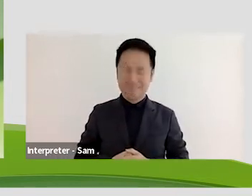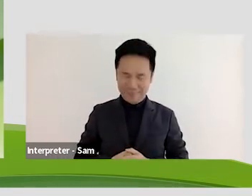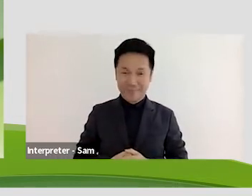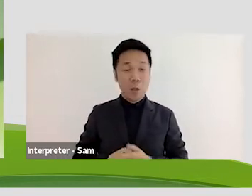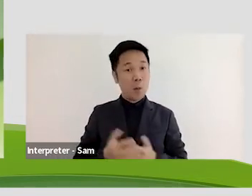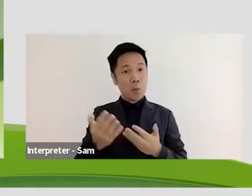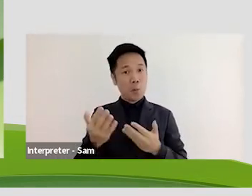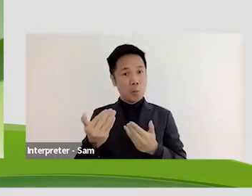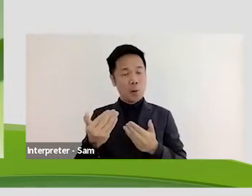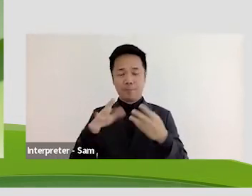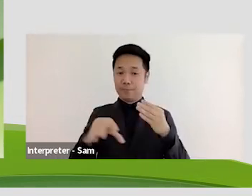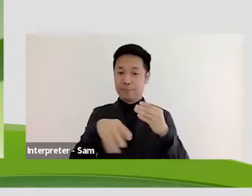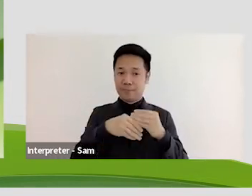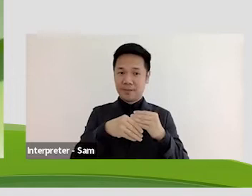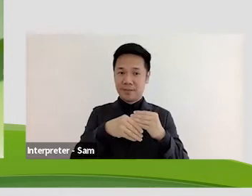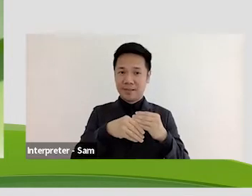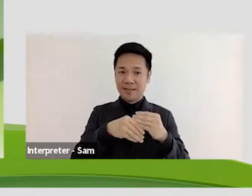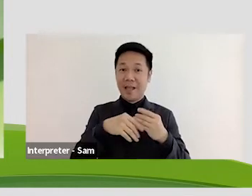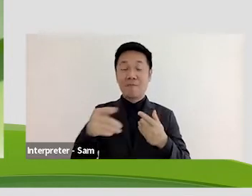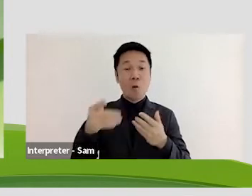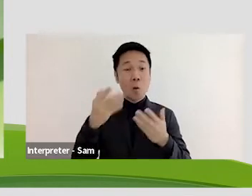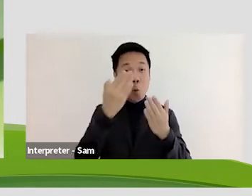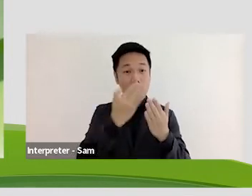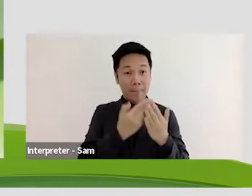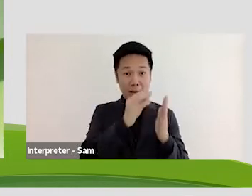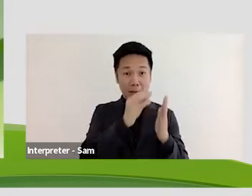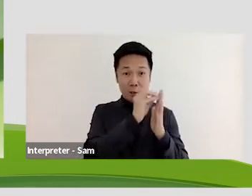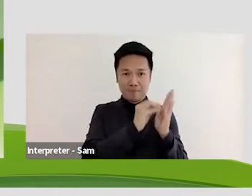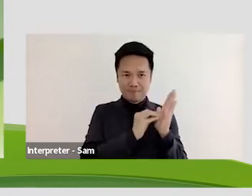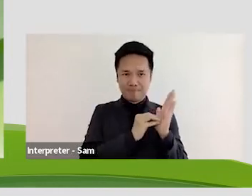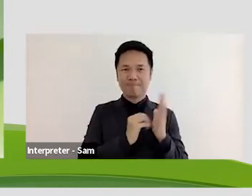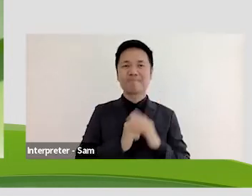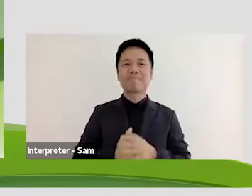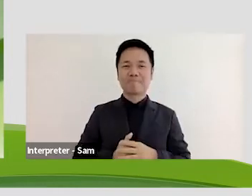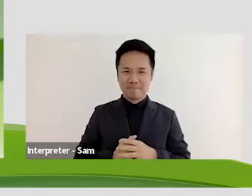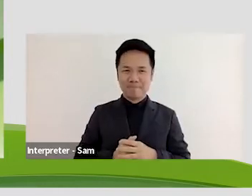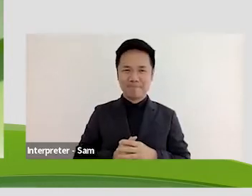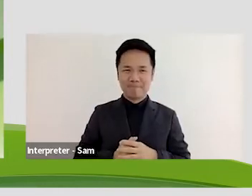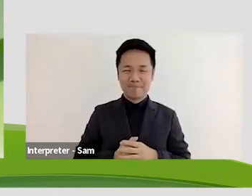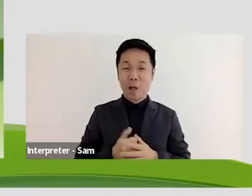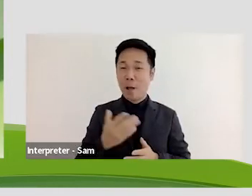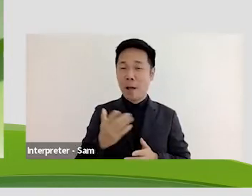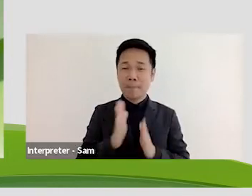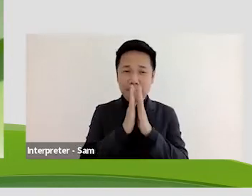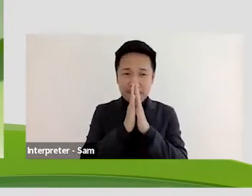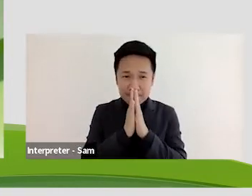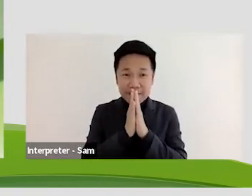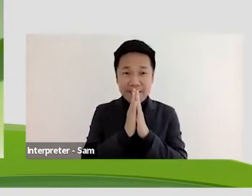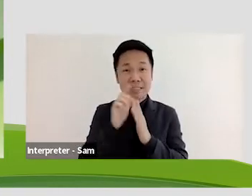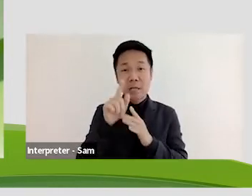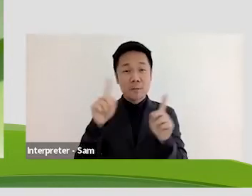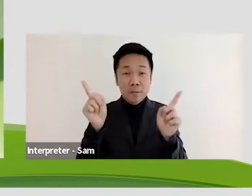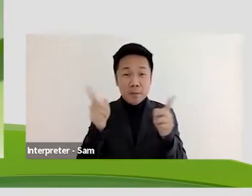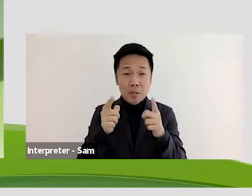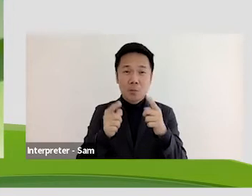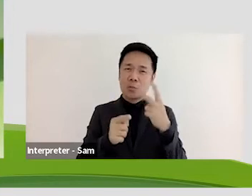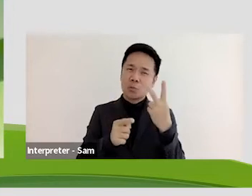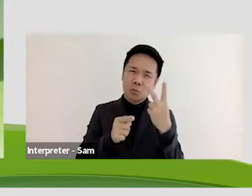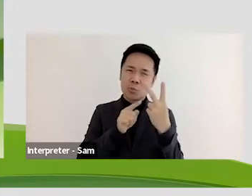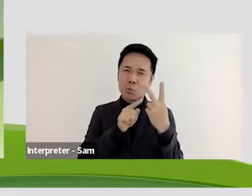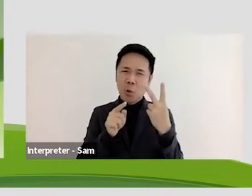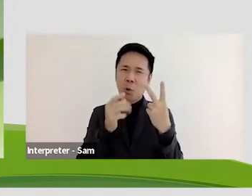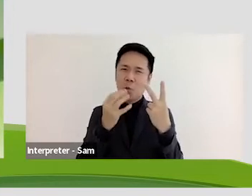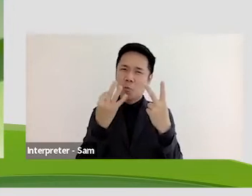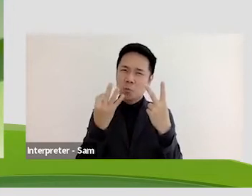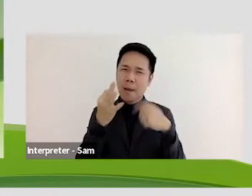we'll be inviting additions to the recommendations that have been presented, but we kindly request that you limit your interventions to 2 to 3 minutes to allow an